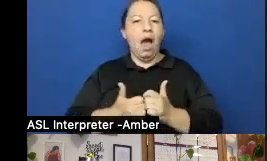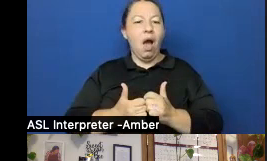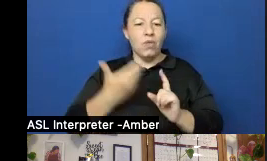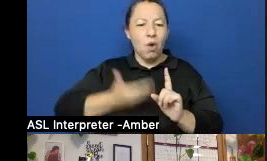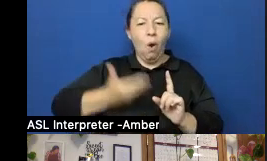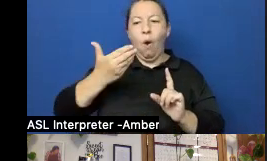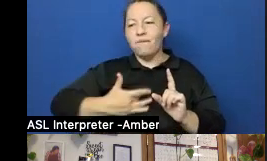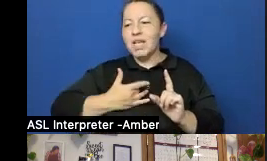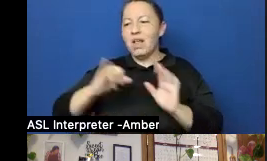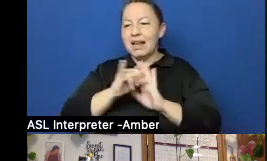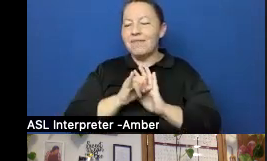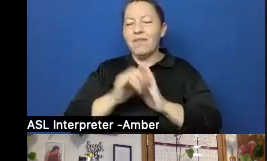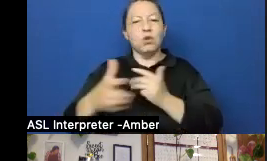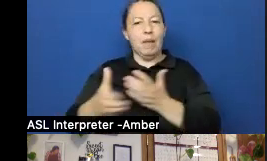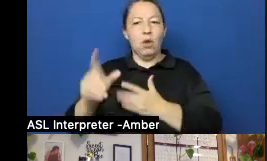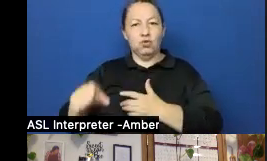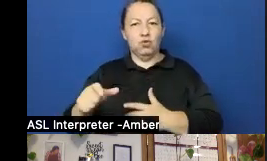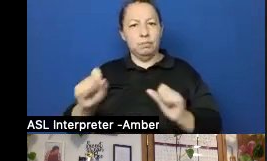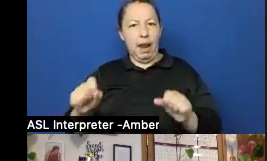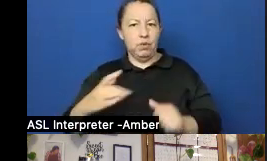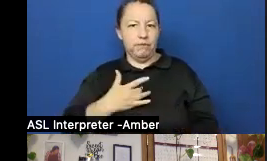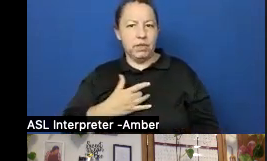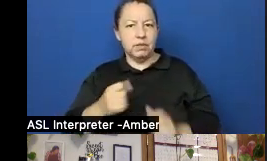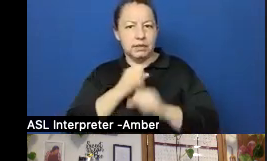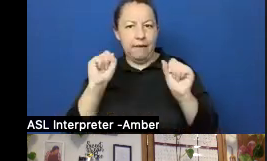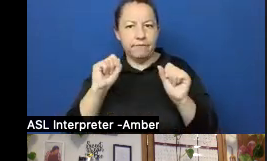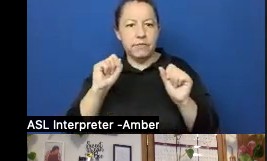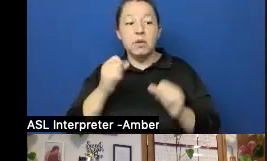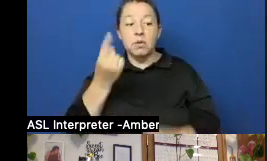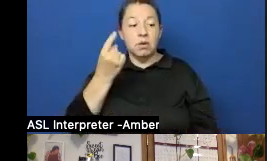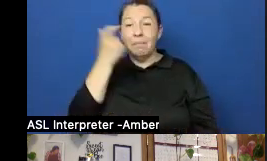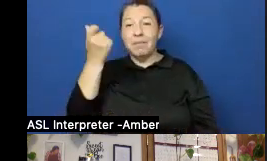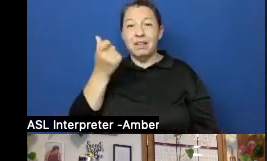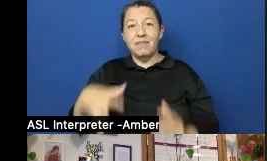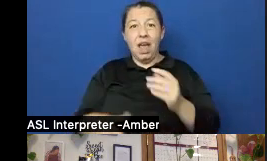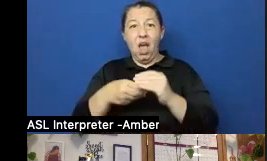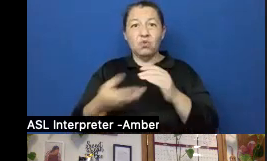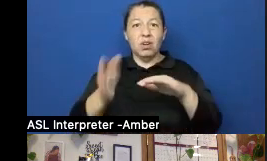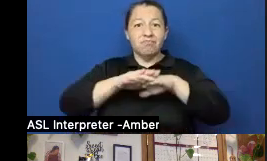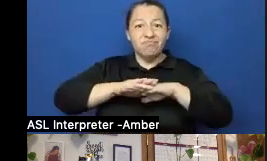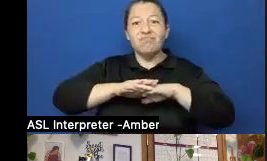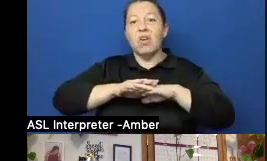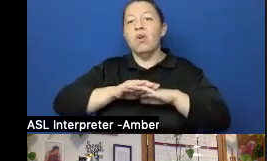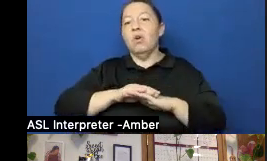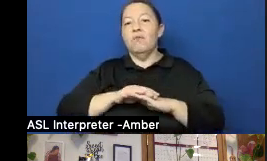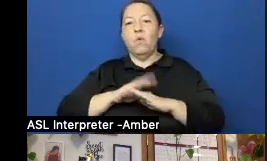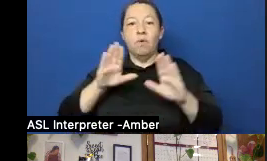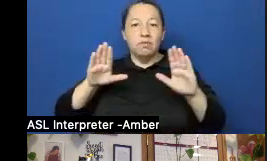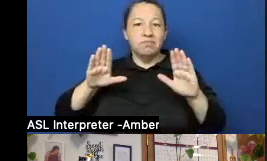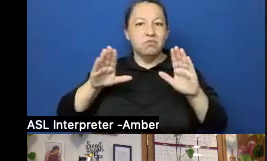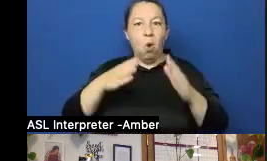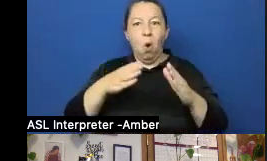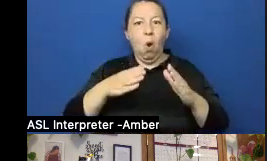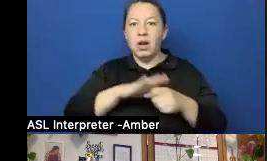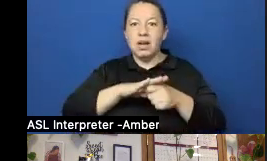right? Because of that extra layer of targeting and oppression, right? That